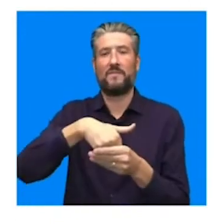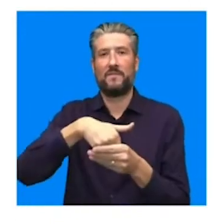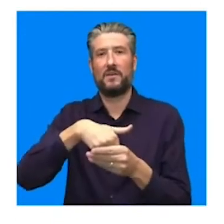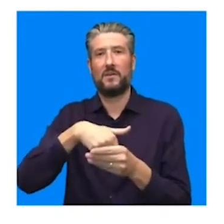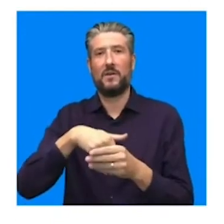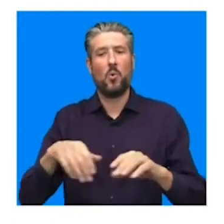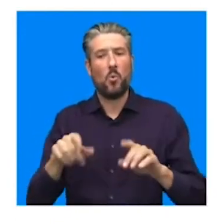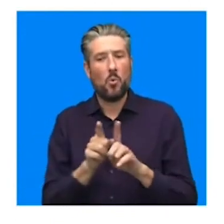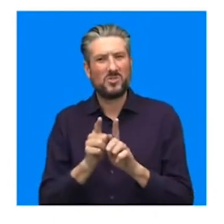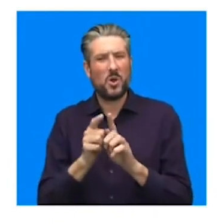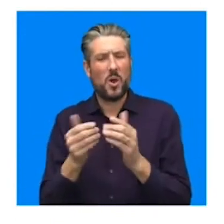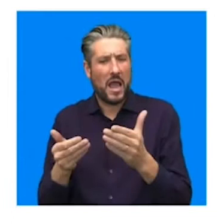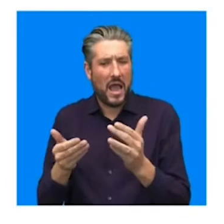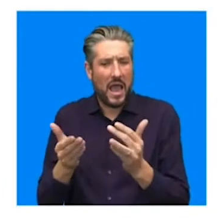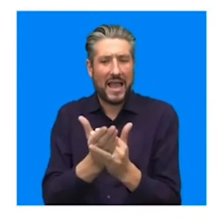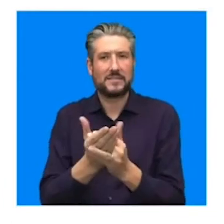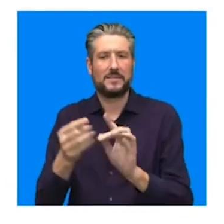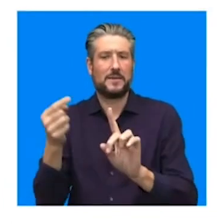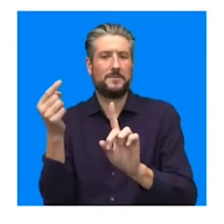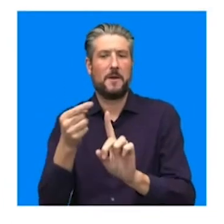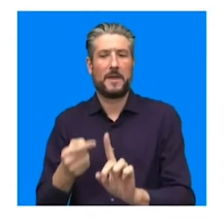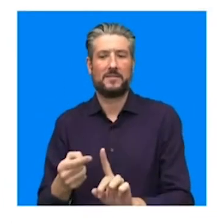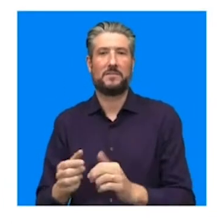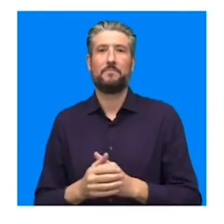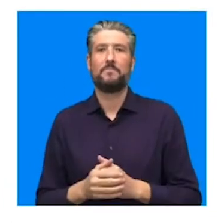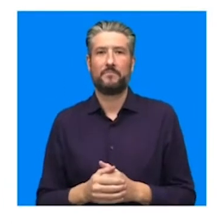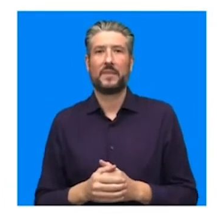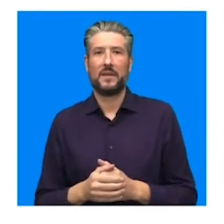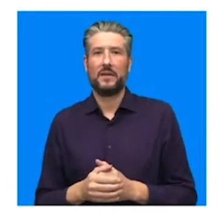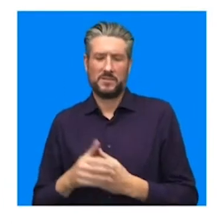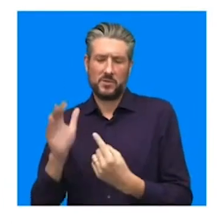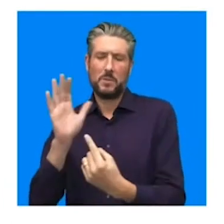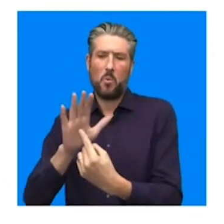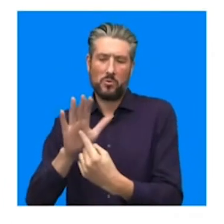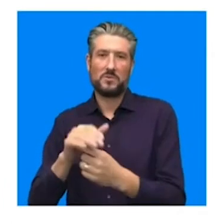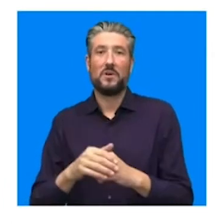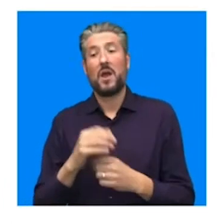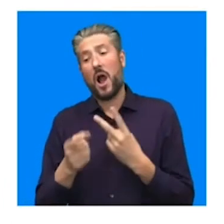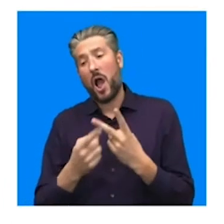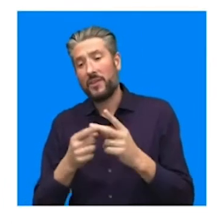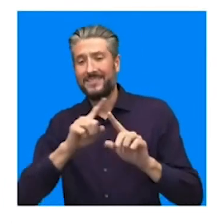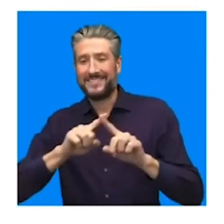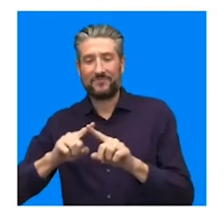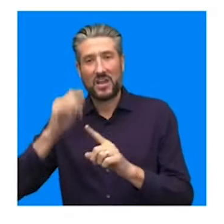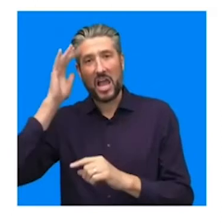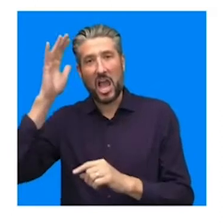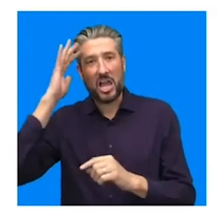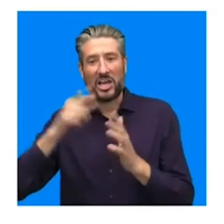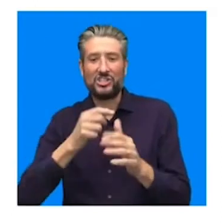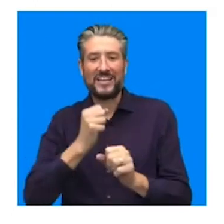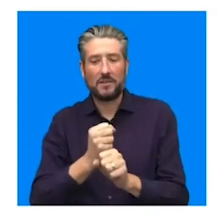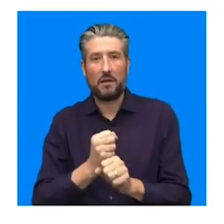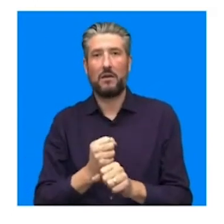then ultimately the urban agenda, which happens. These discussions happen once every 20 years. We have